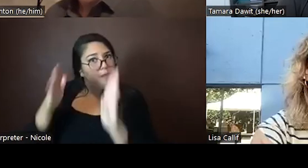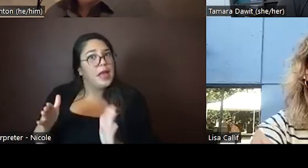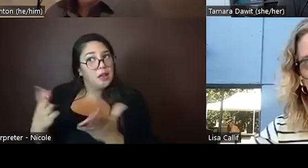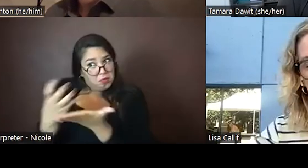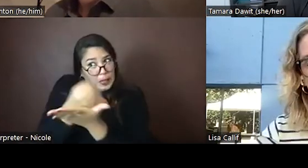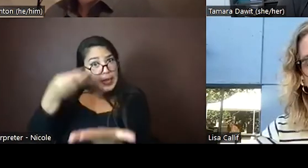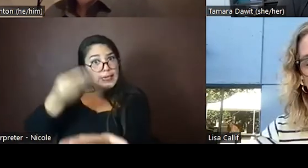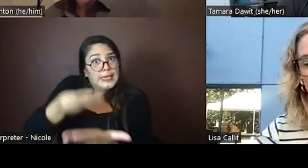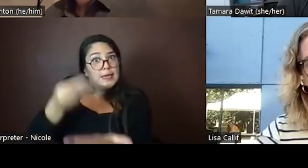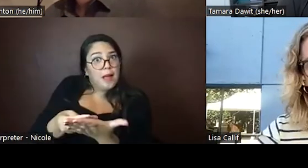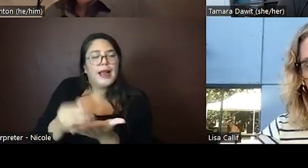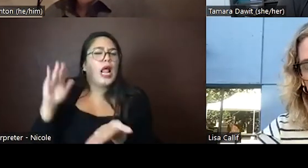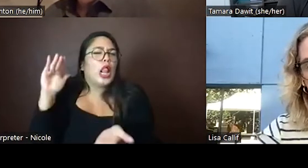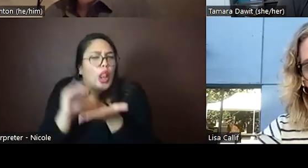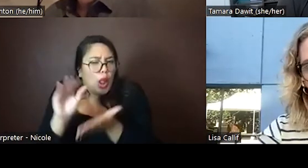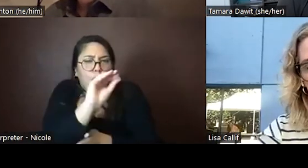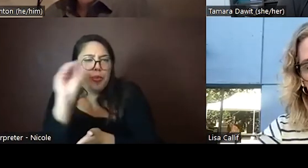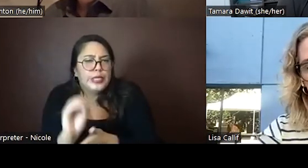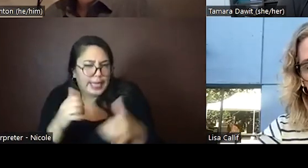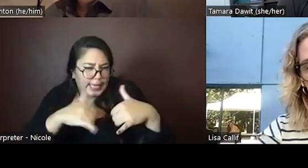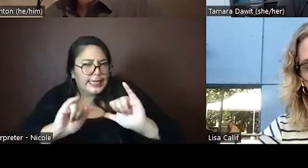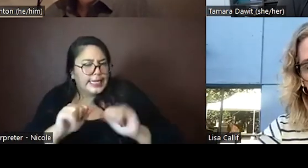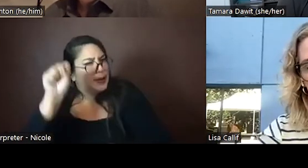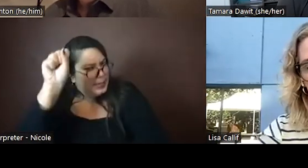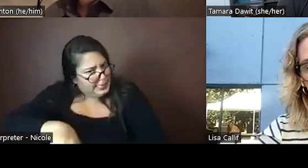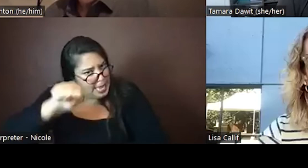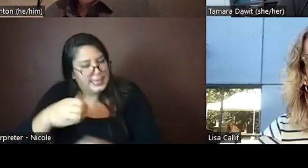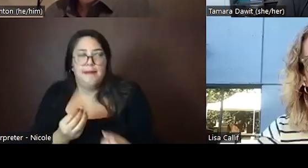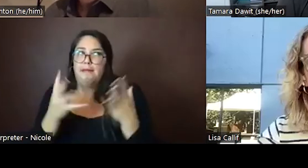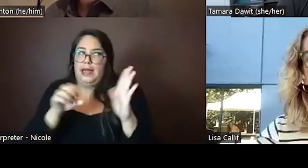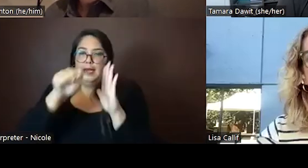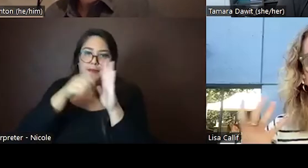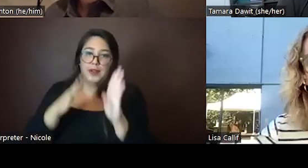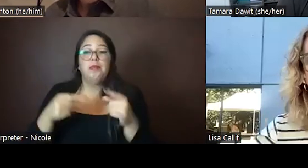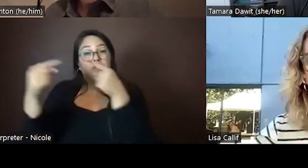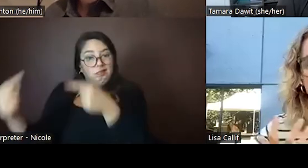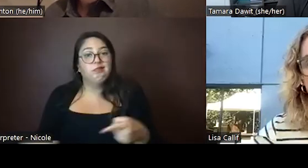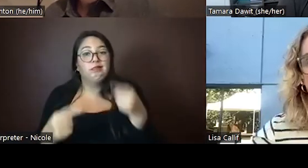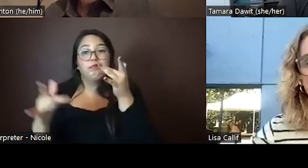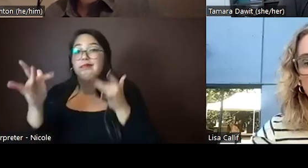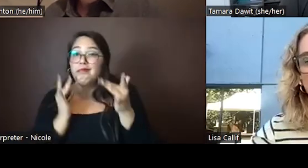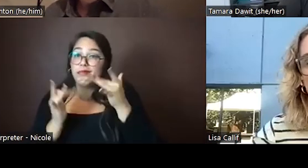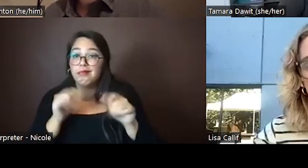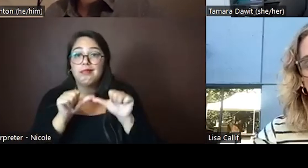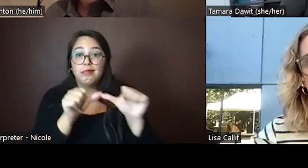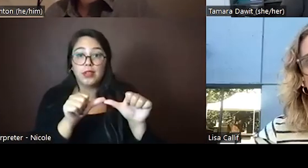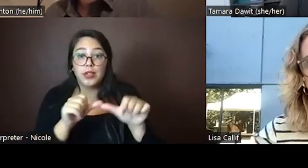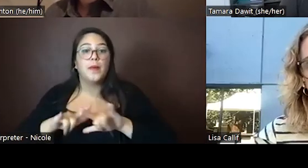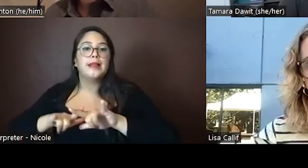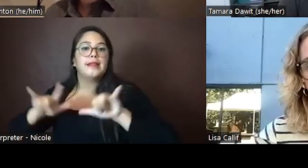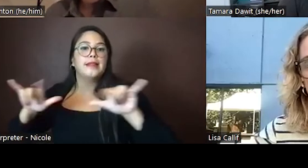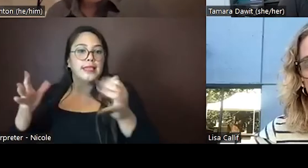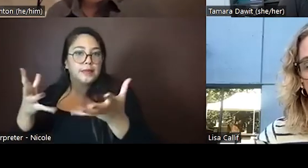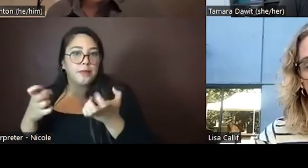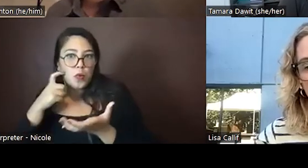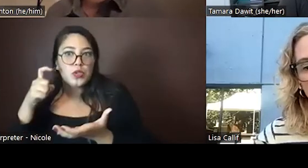like, it's not a great percentage still. And there's still a lot of struggling filmmakers. But this is a good momentum,